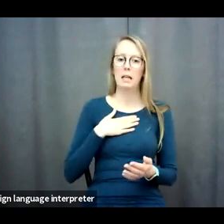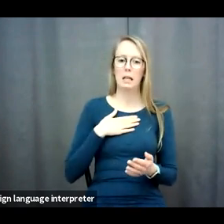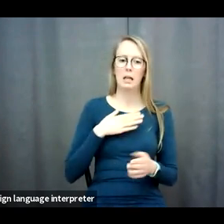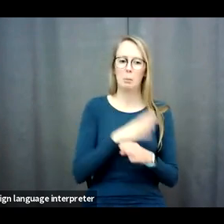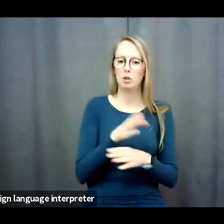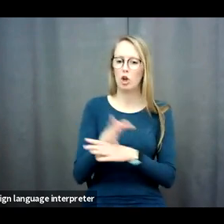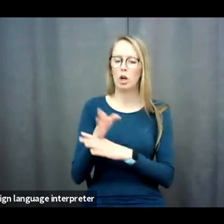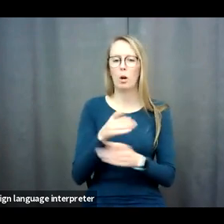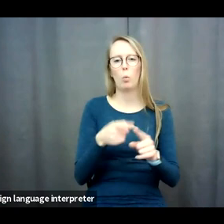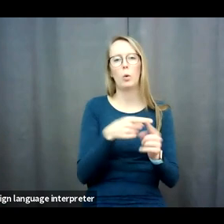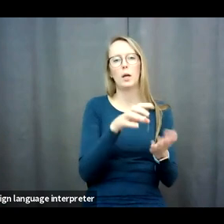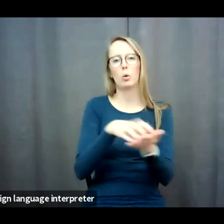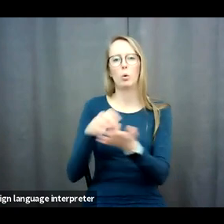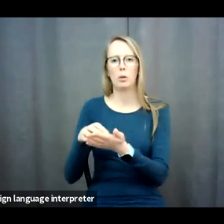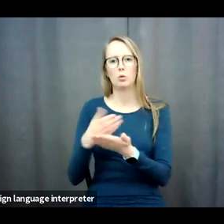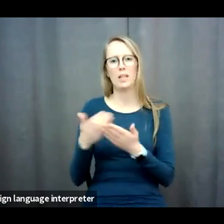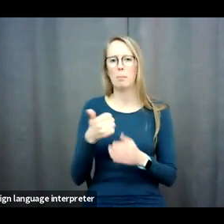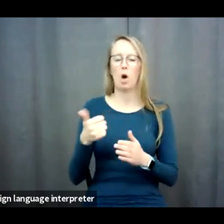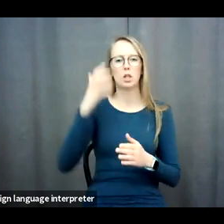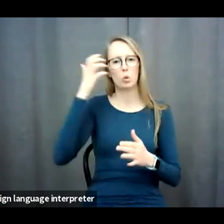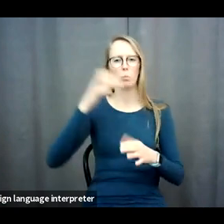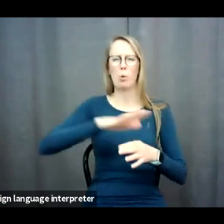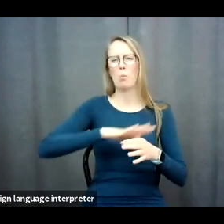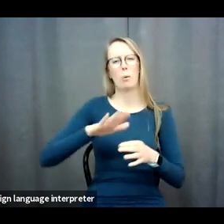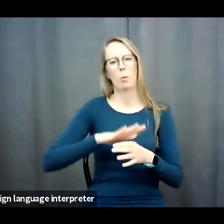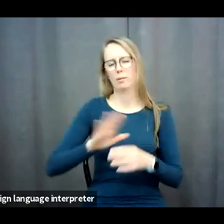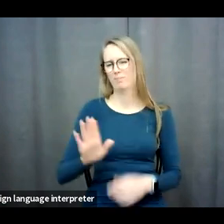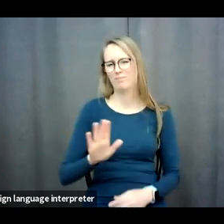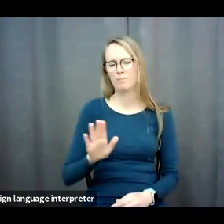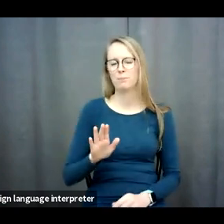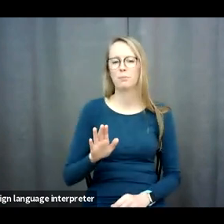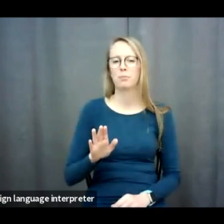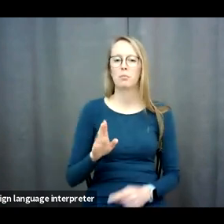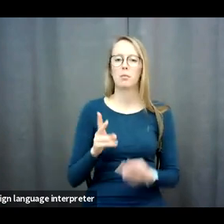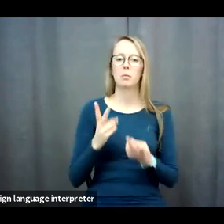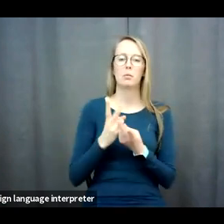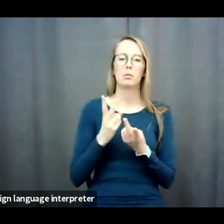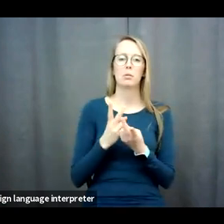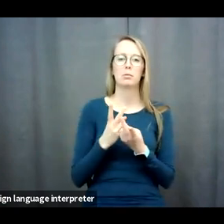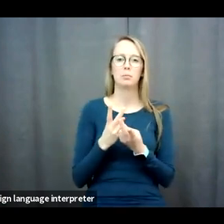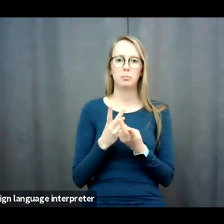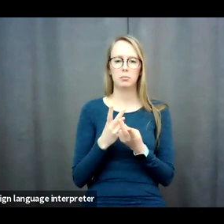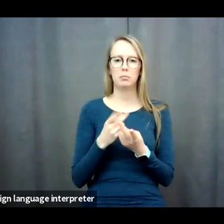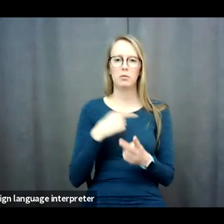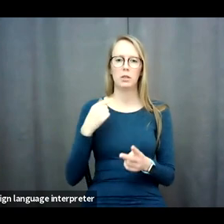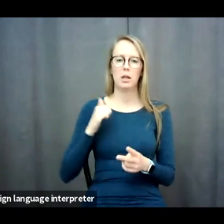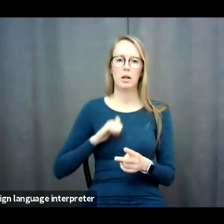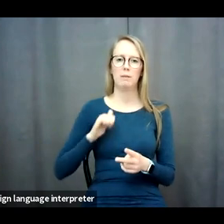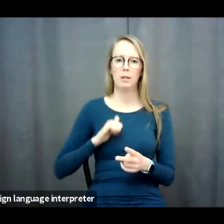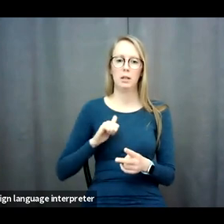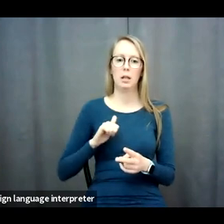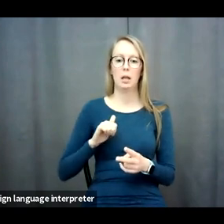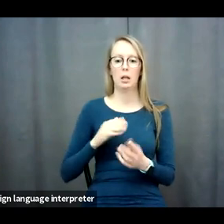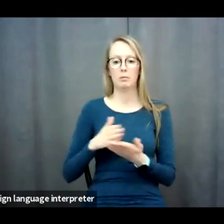We didn't want to be in the Stockholm region. So we used those